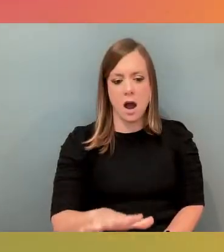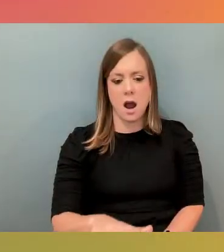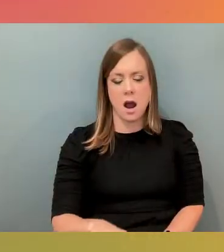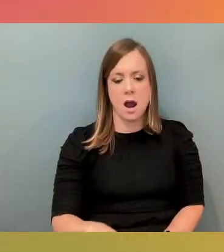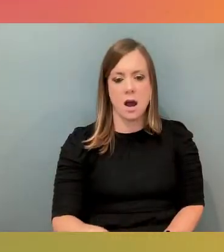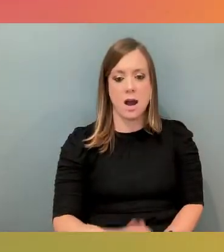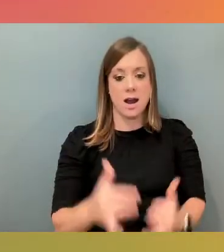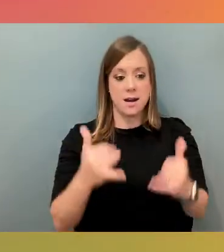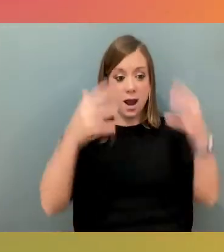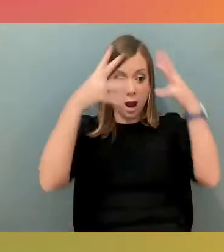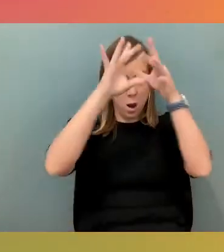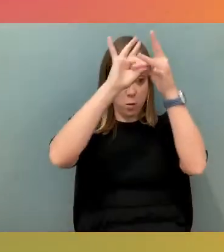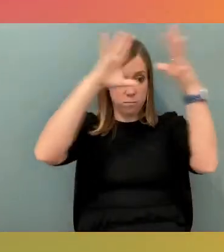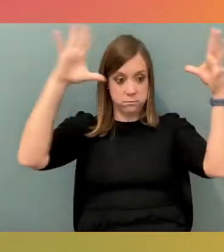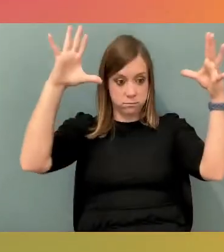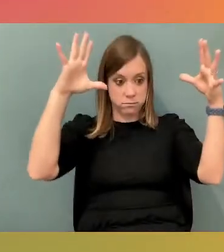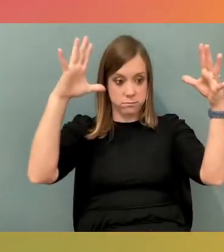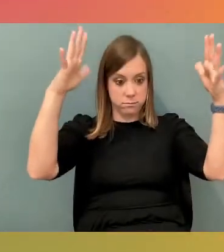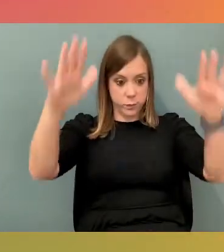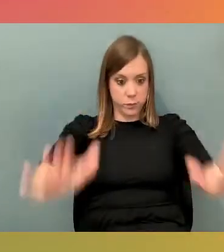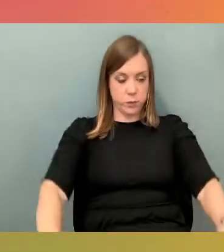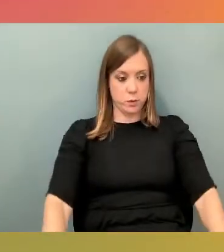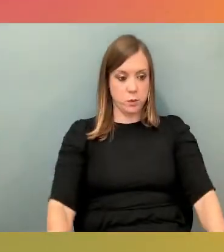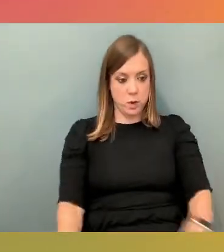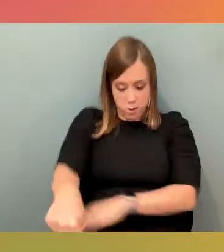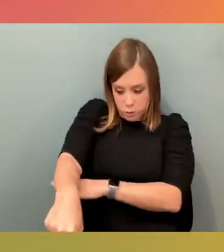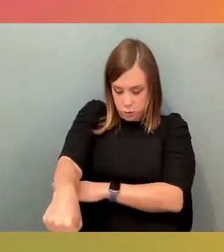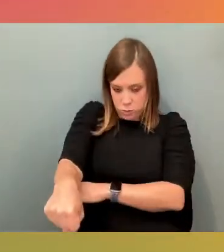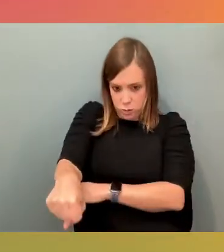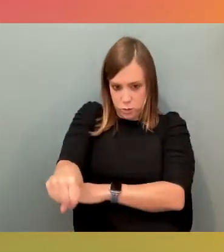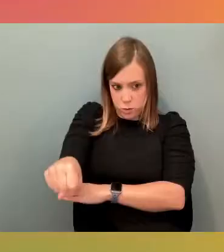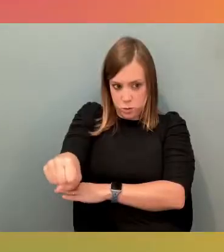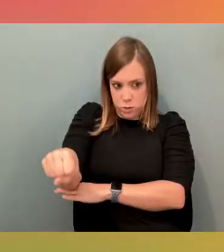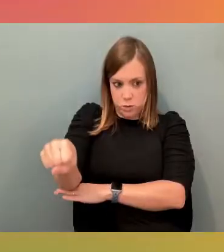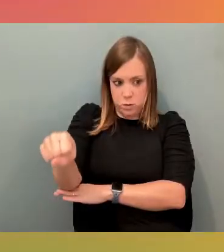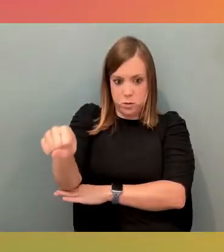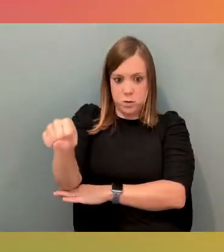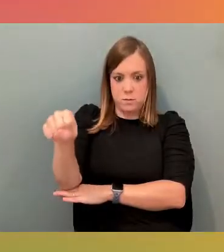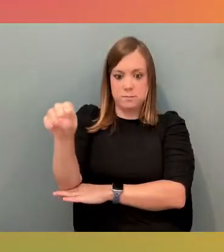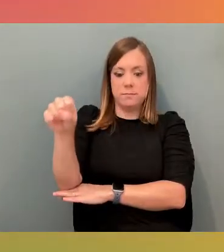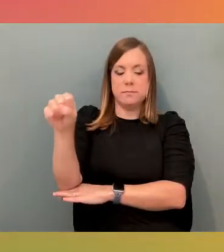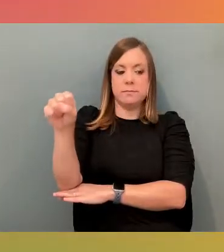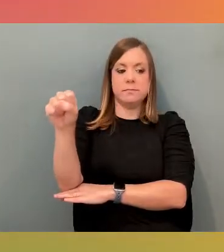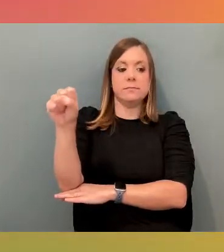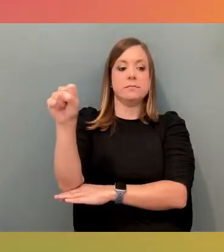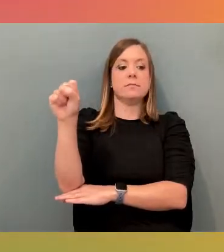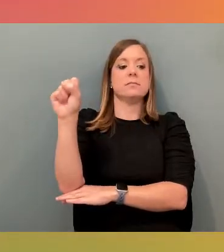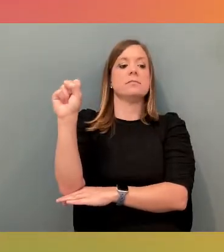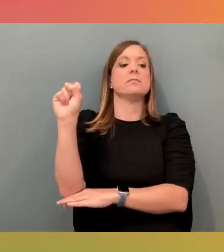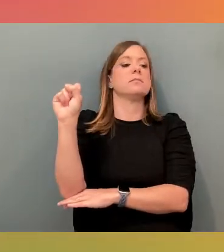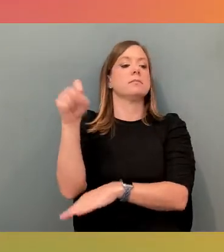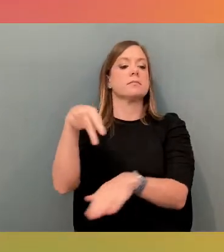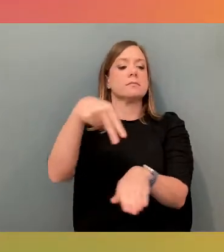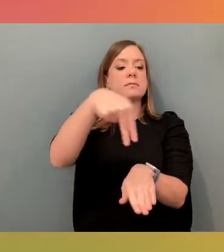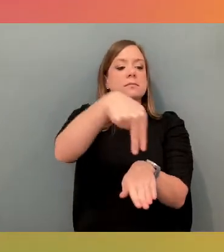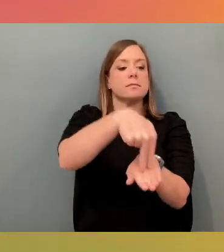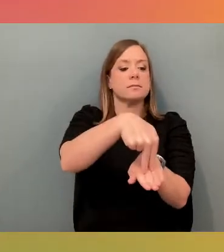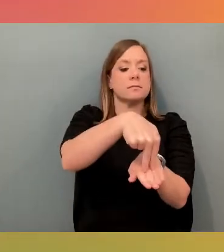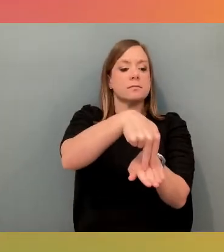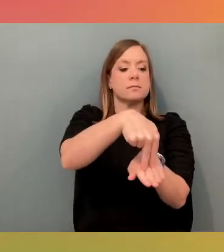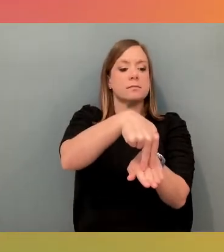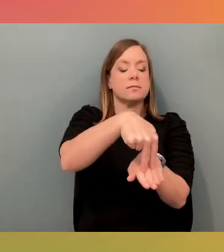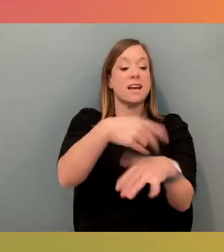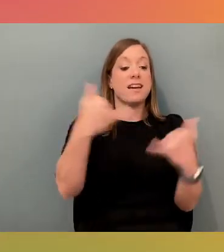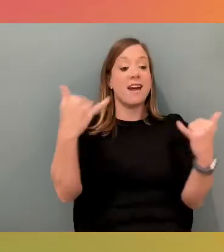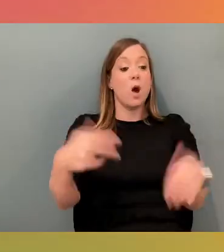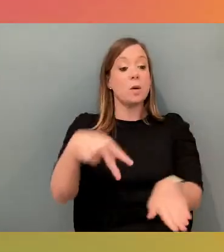Release your hands and slowly roll up to standing, 1 vertebrae at a time. We're going to make our way to a standing balance, so